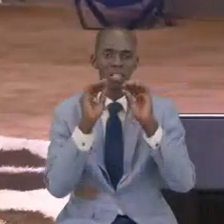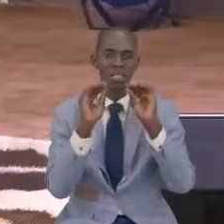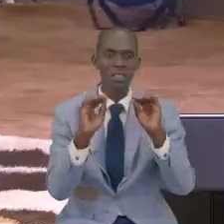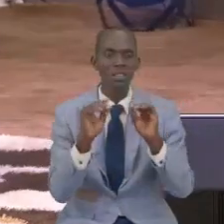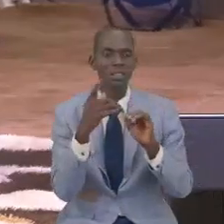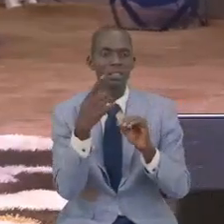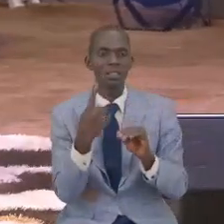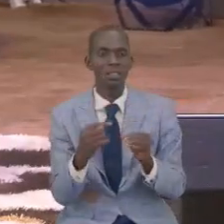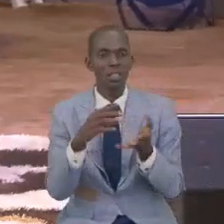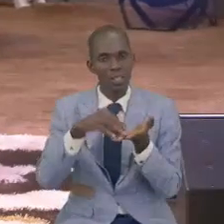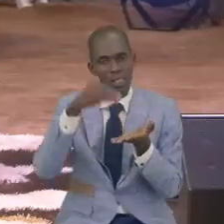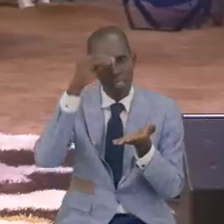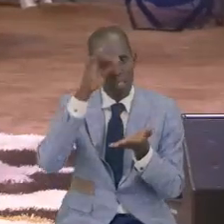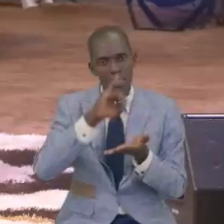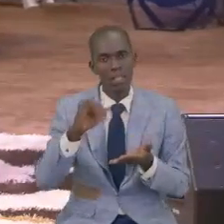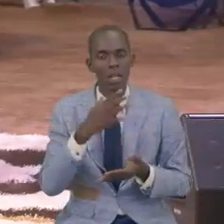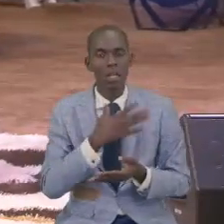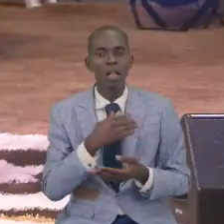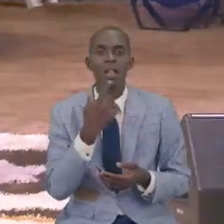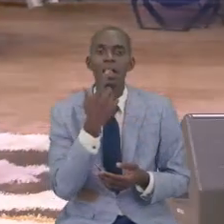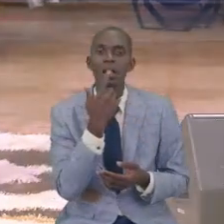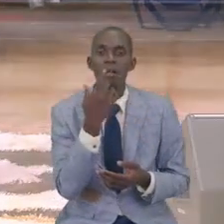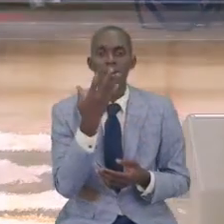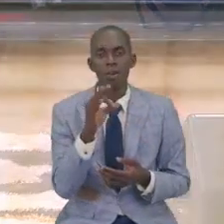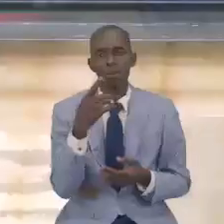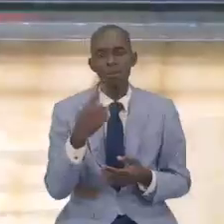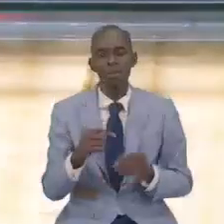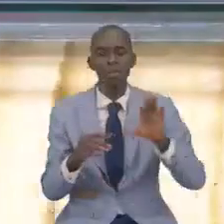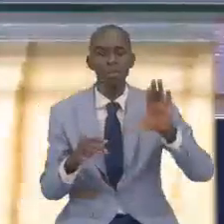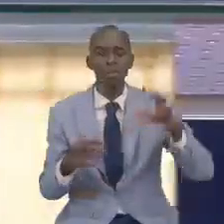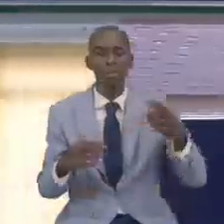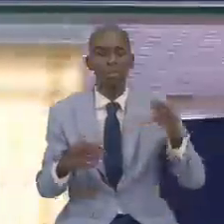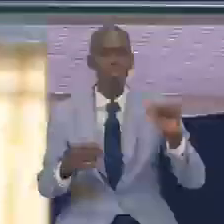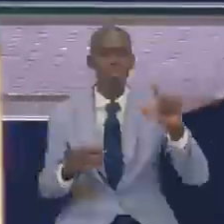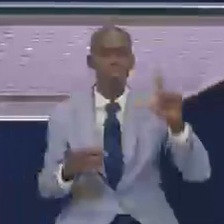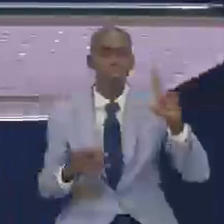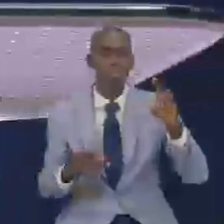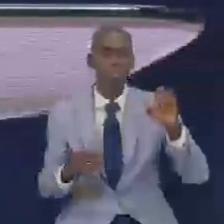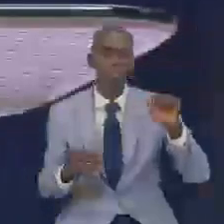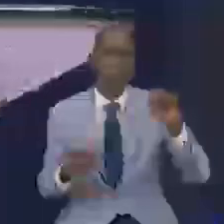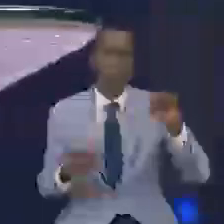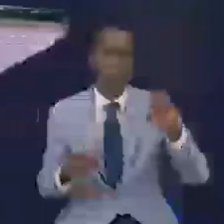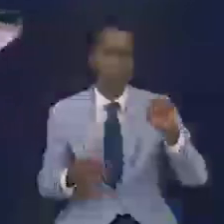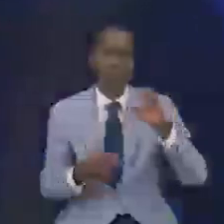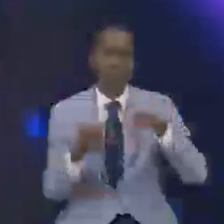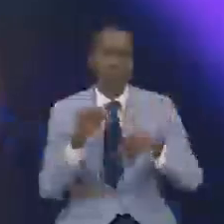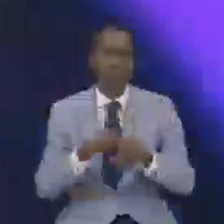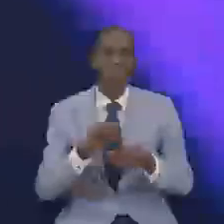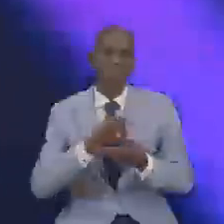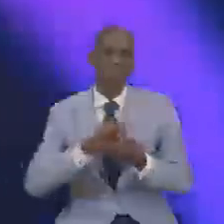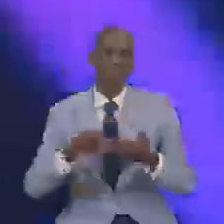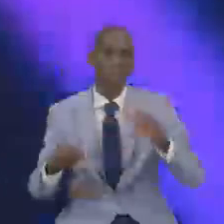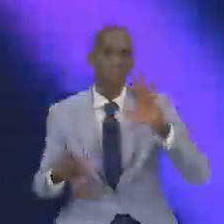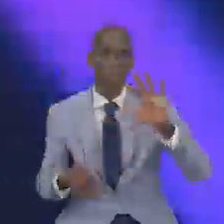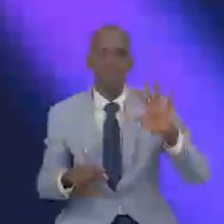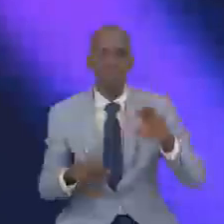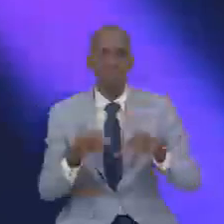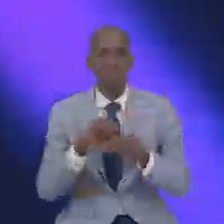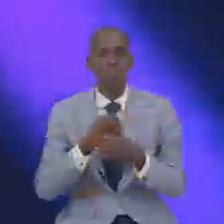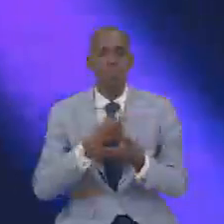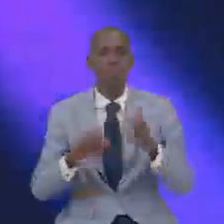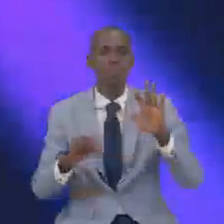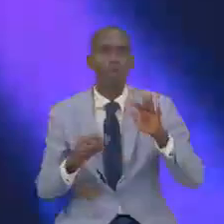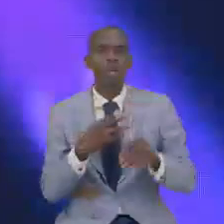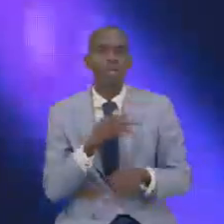teach the learning and the tongue of the Chaldeans. It tells us in verse 5, it says in verse 5, and the